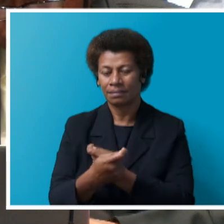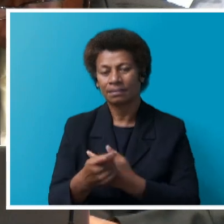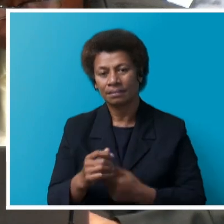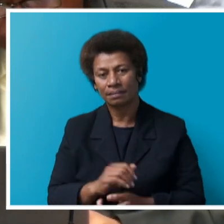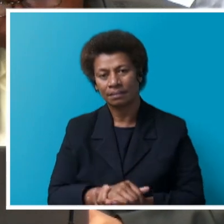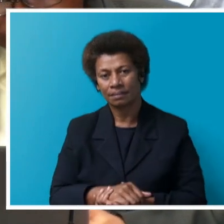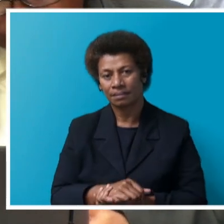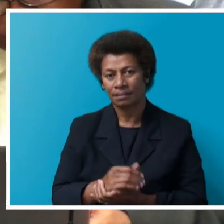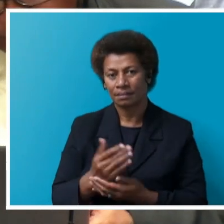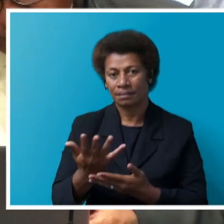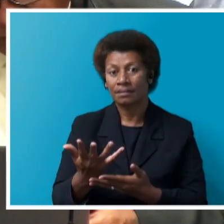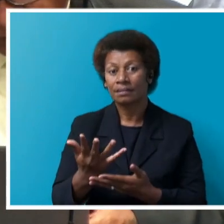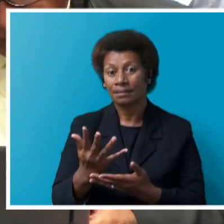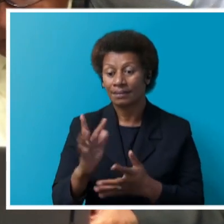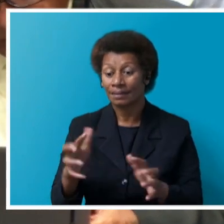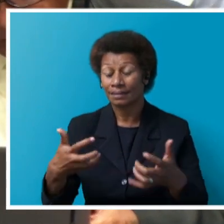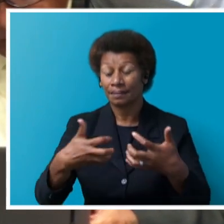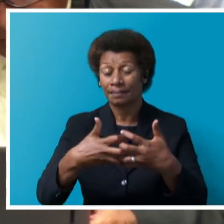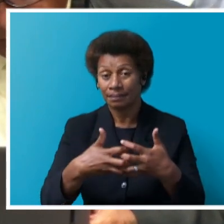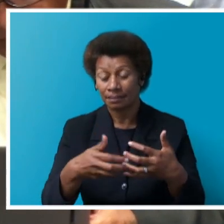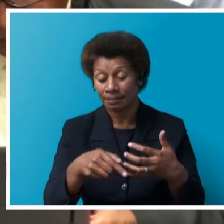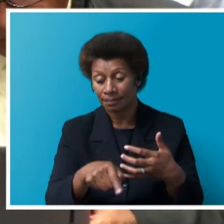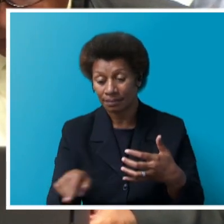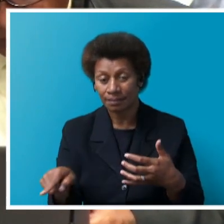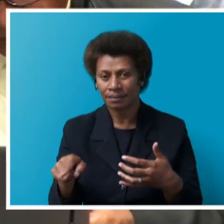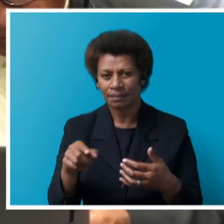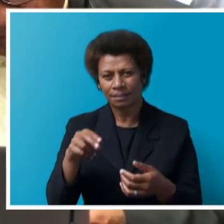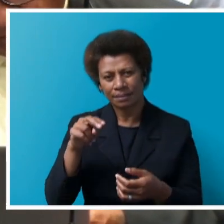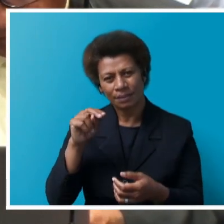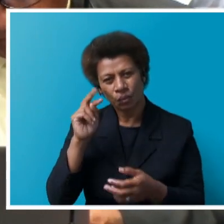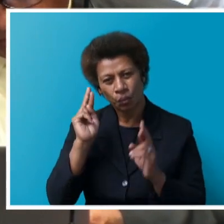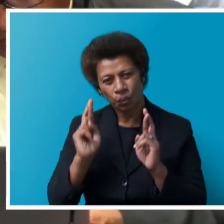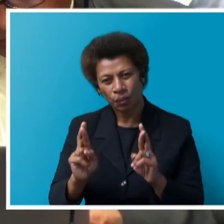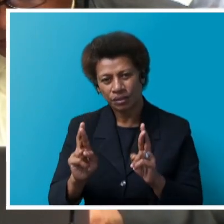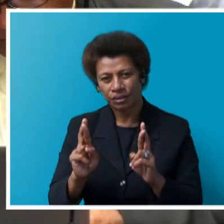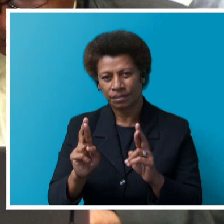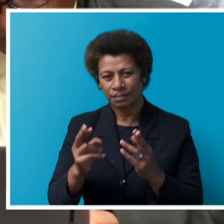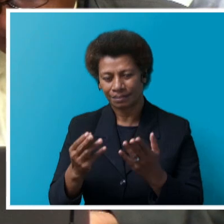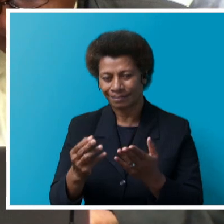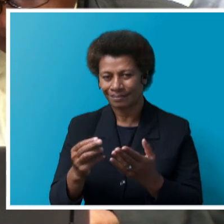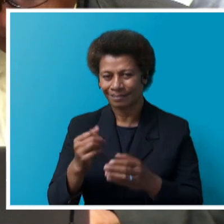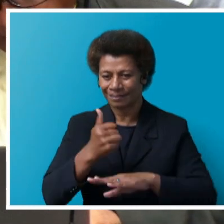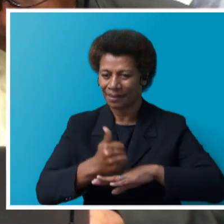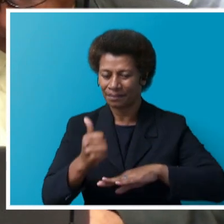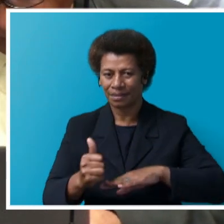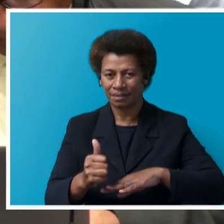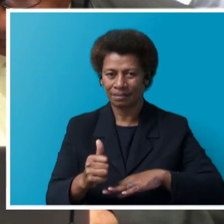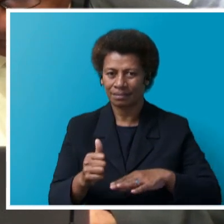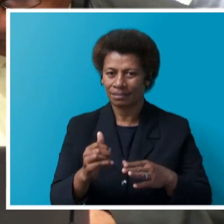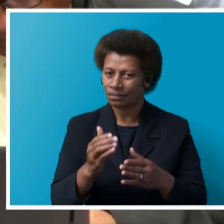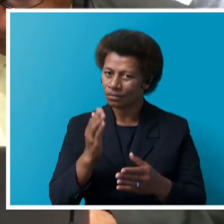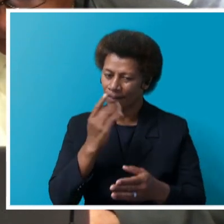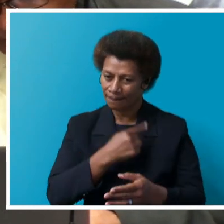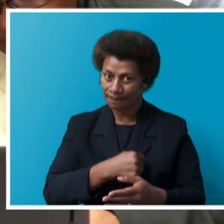to adaptation, Mr. Speaker, sir, I wish to reaffirm our government's unwavering commitment to building